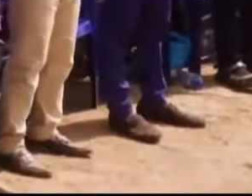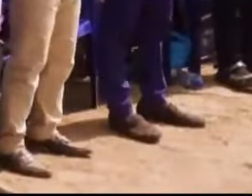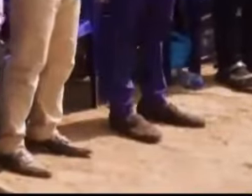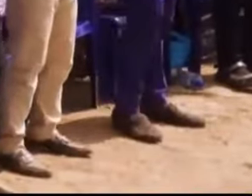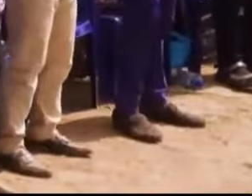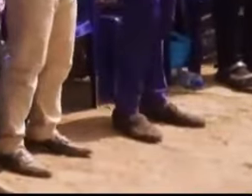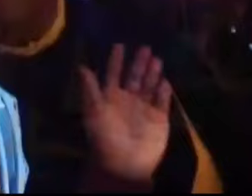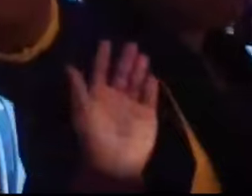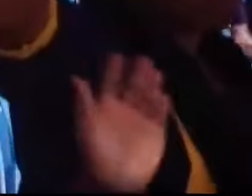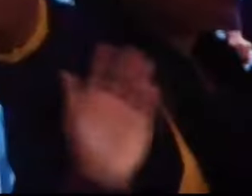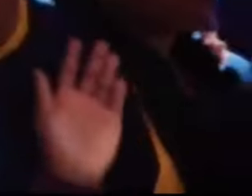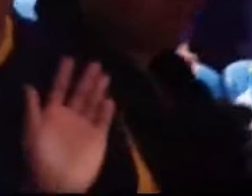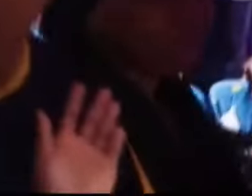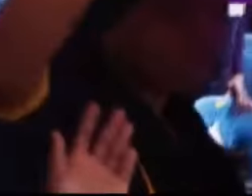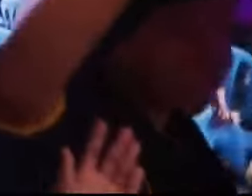today.